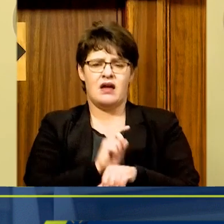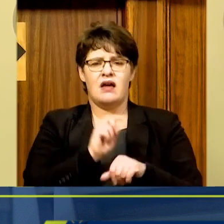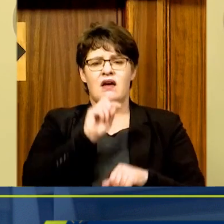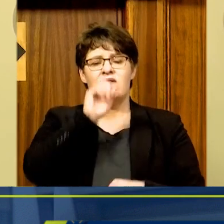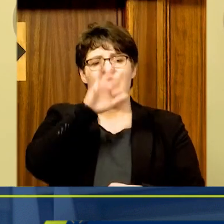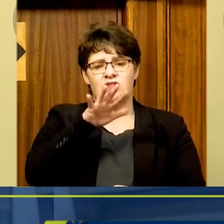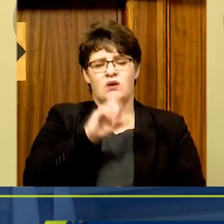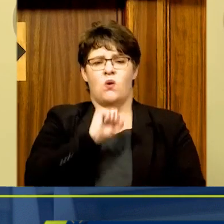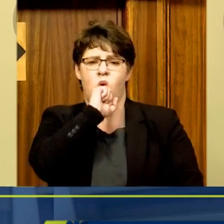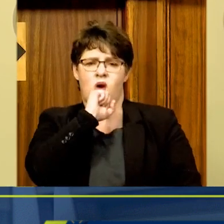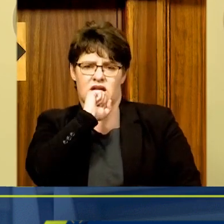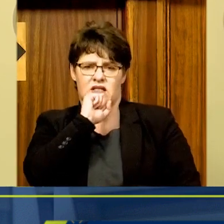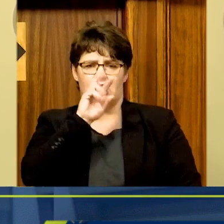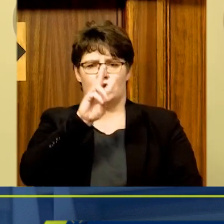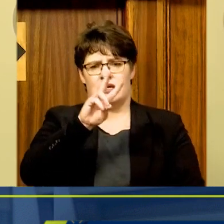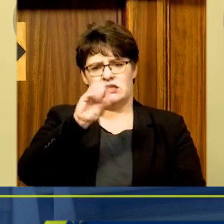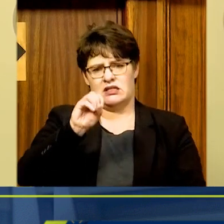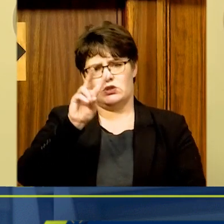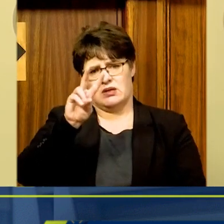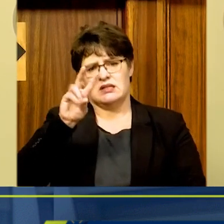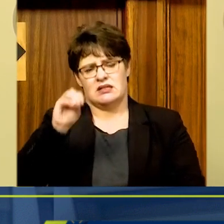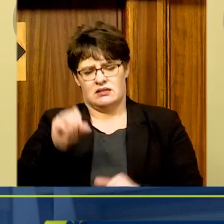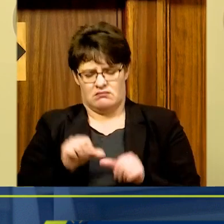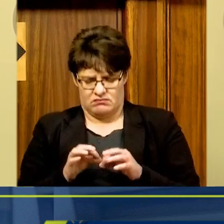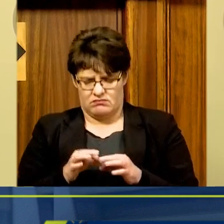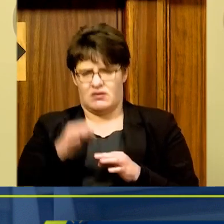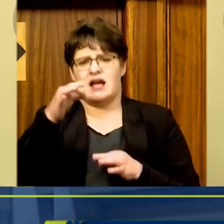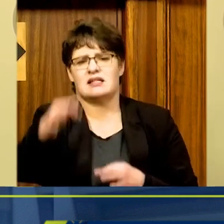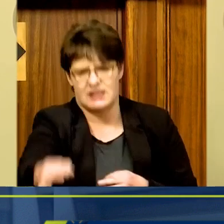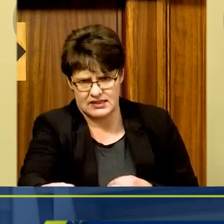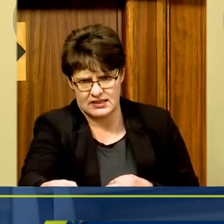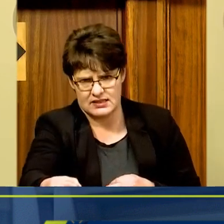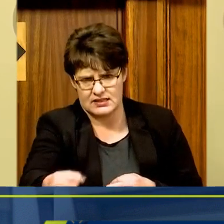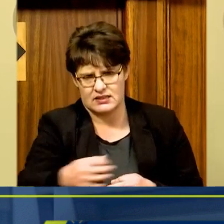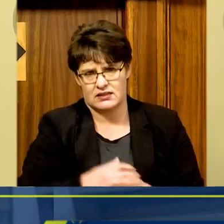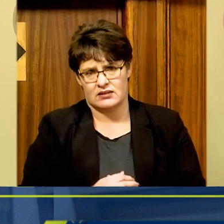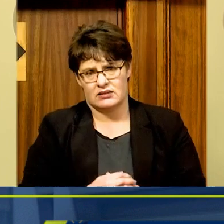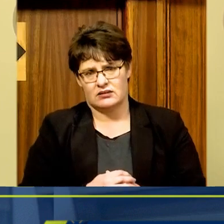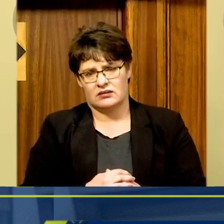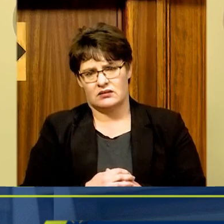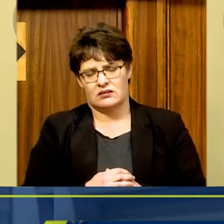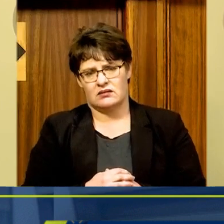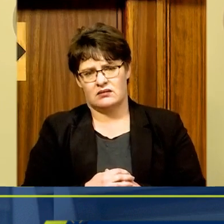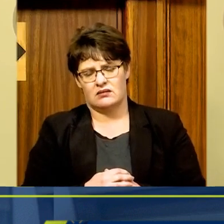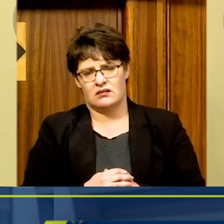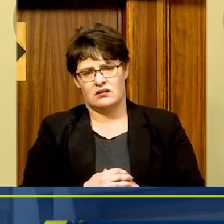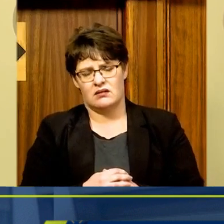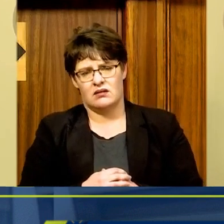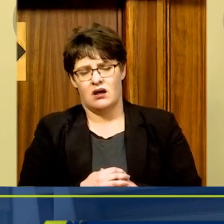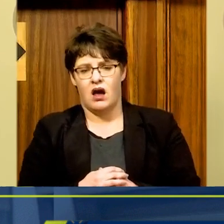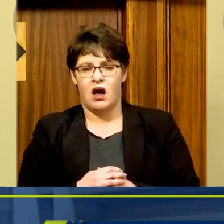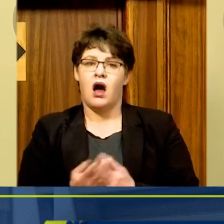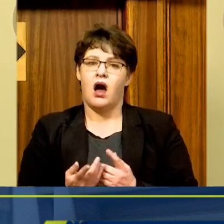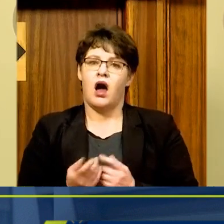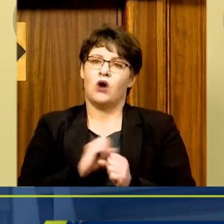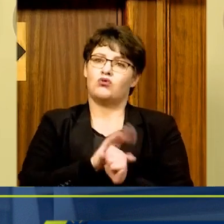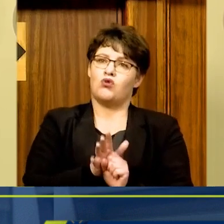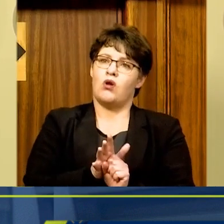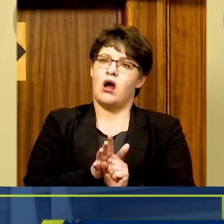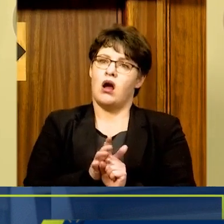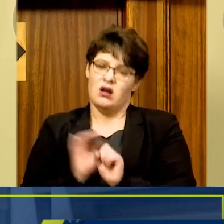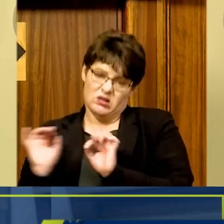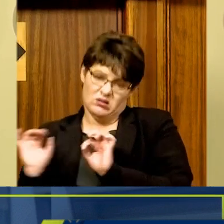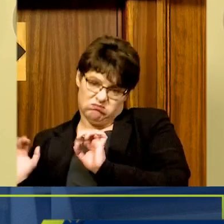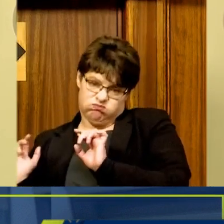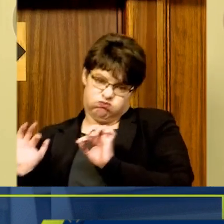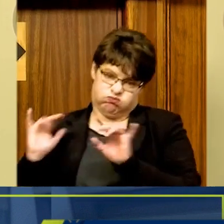of August 2020. There is no way that we can avoid the coronavirus